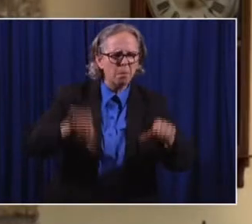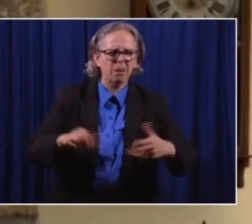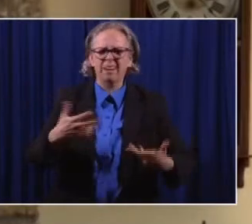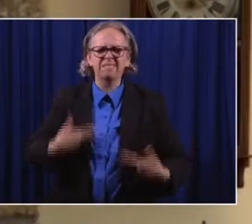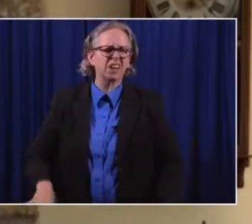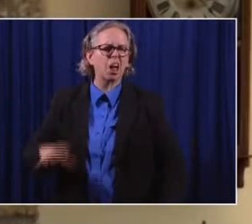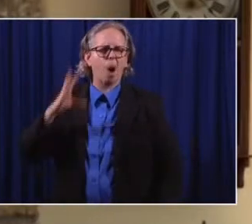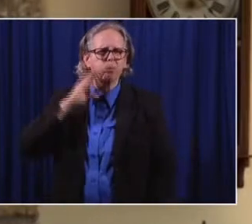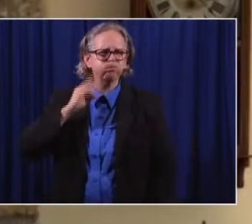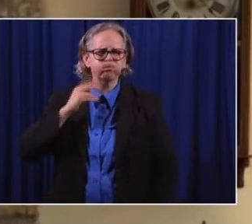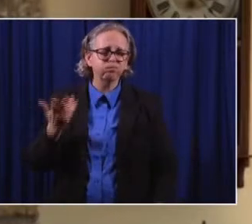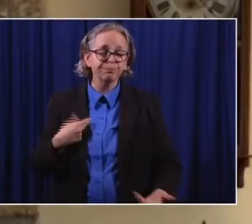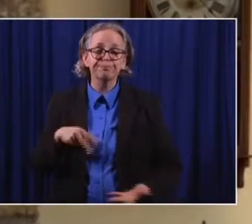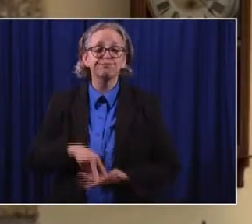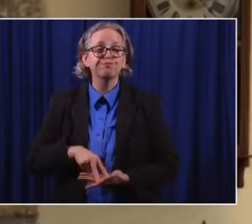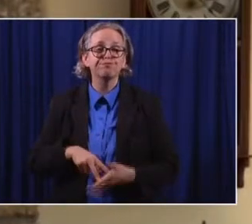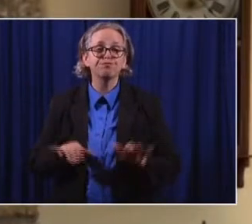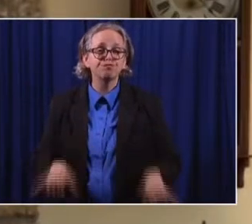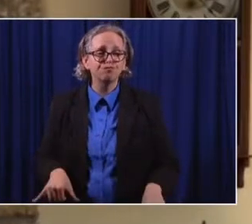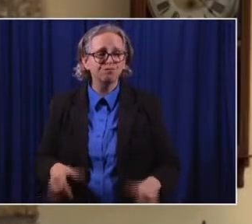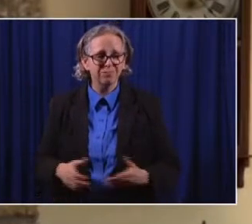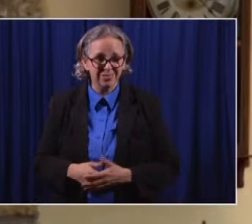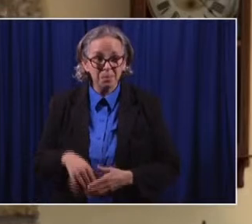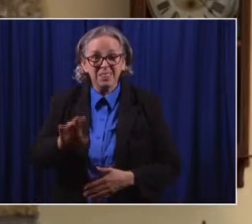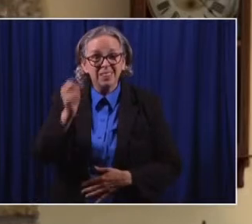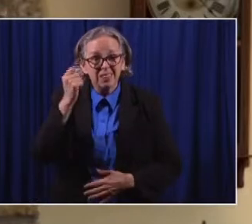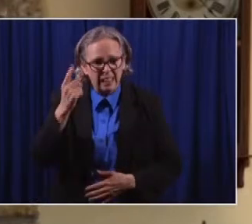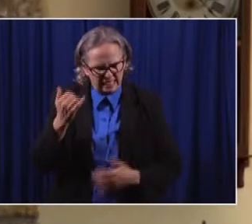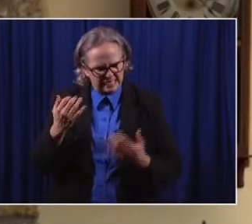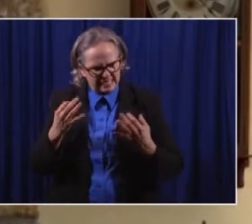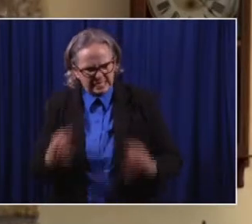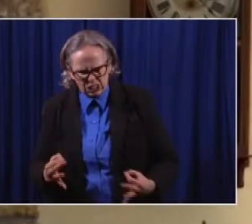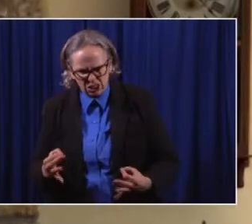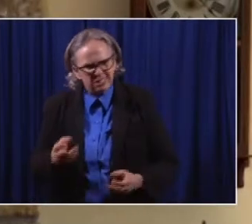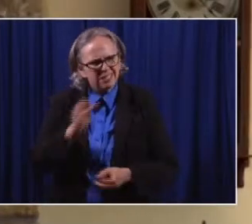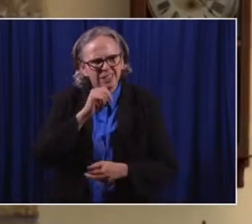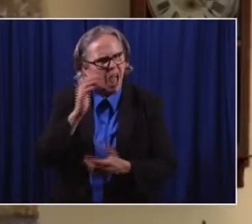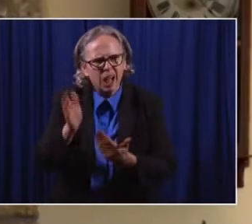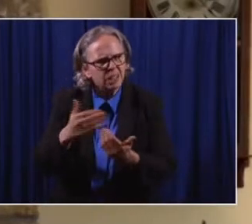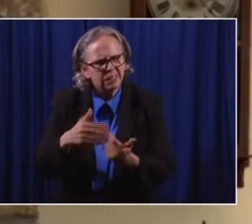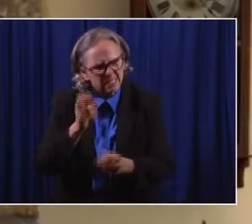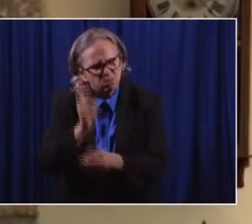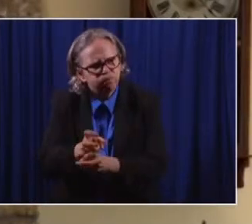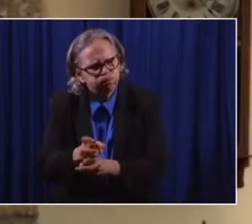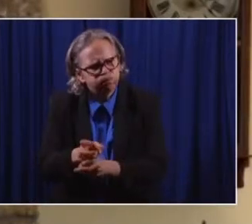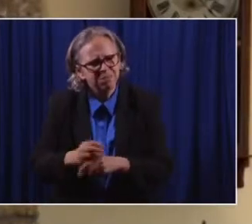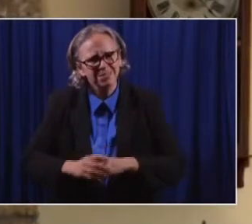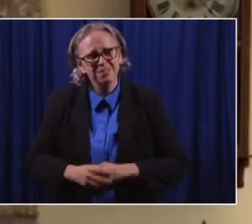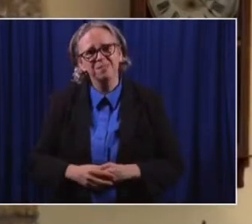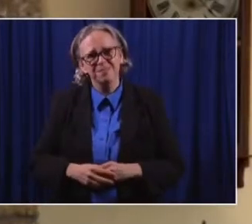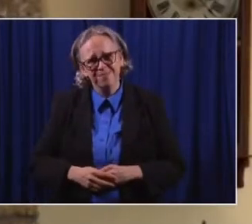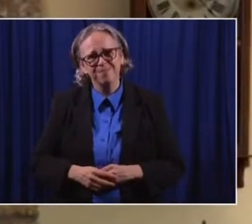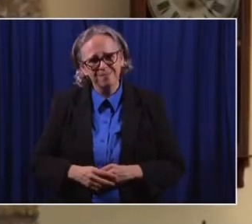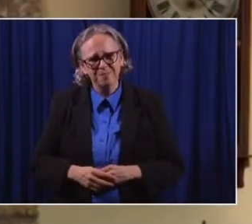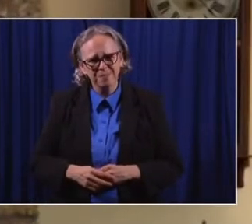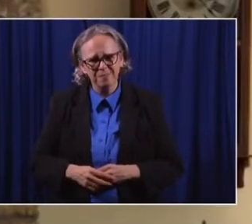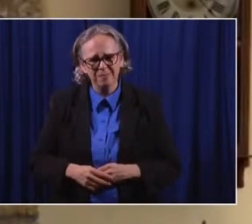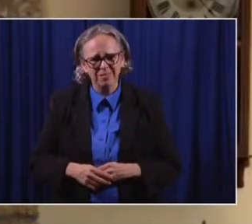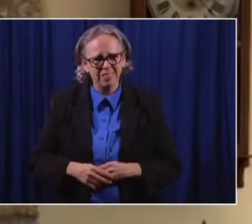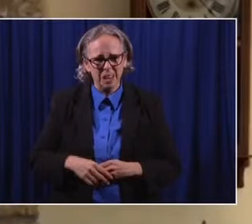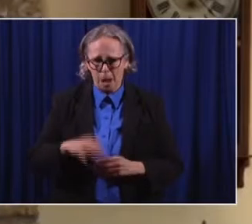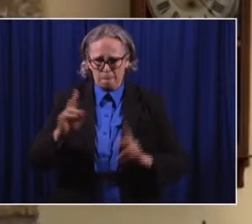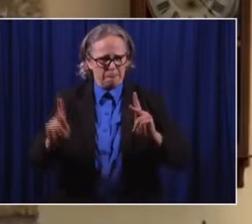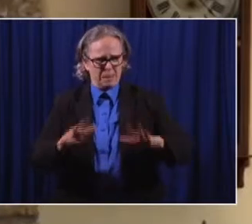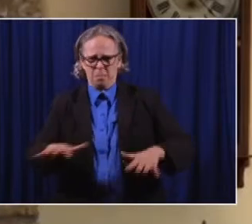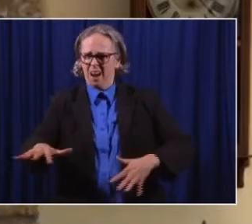these are tough decisions. And people of goodwill can have very, very different